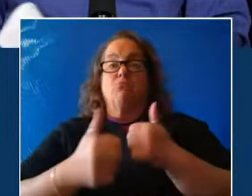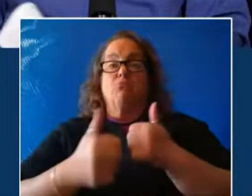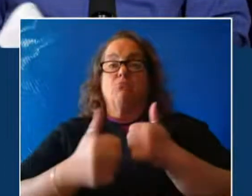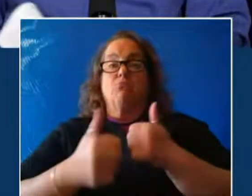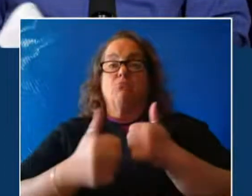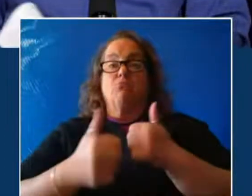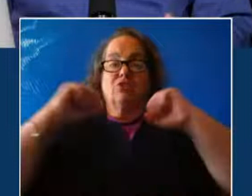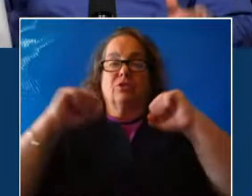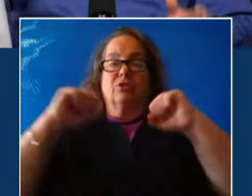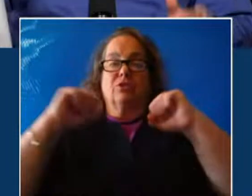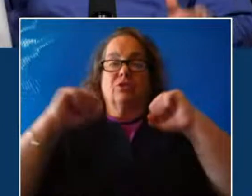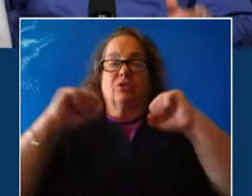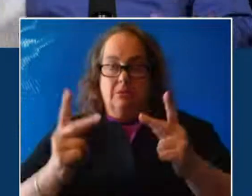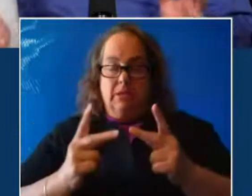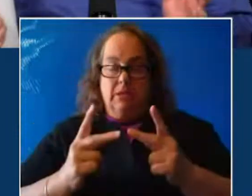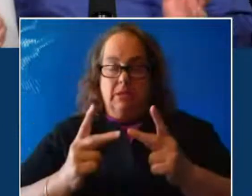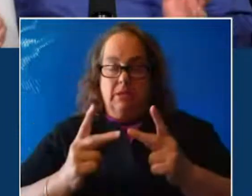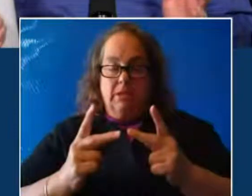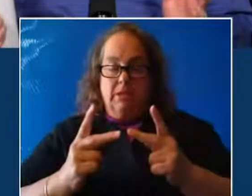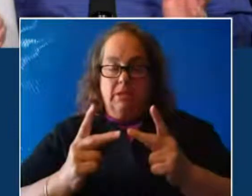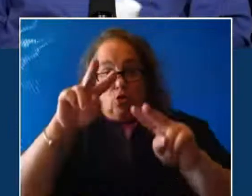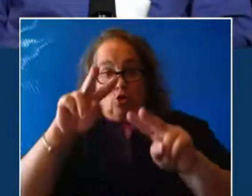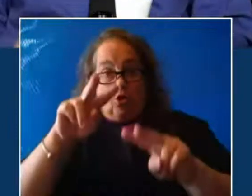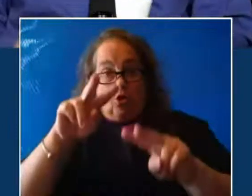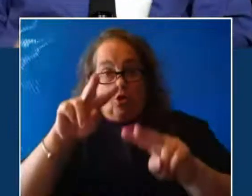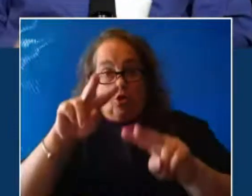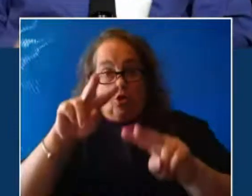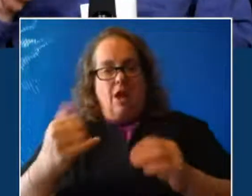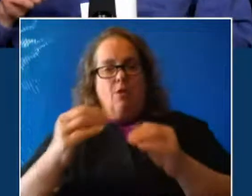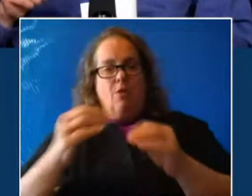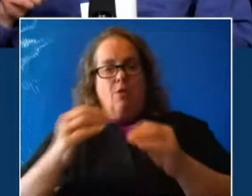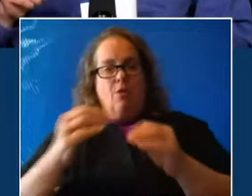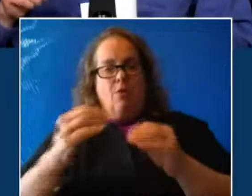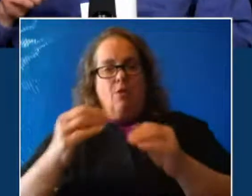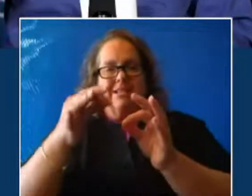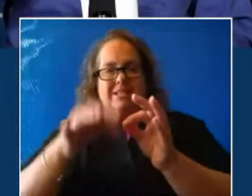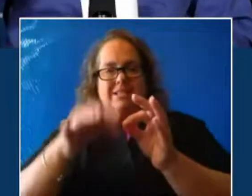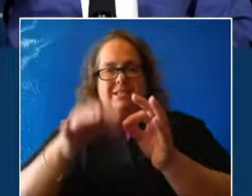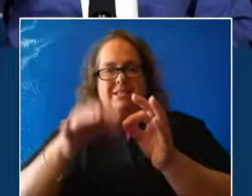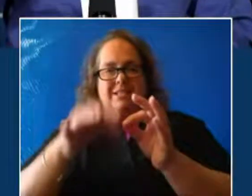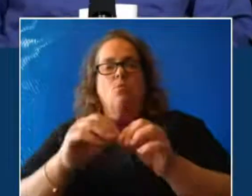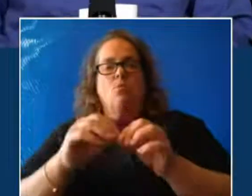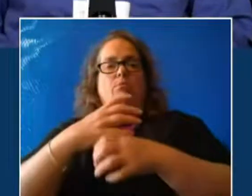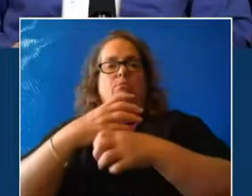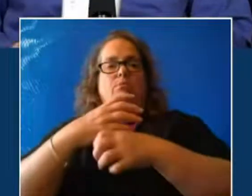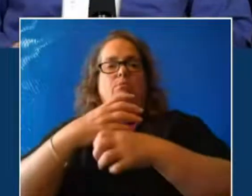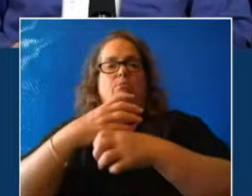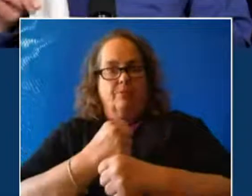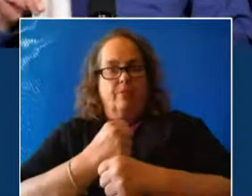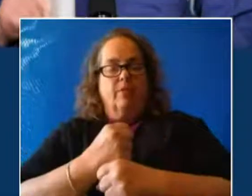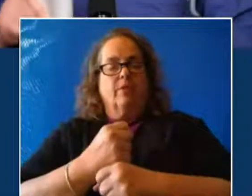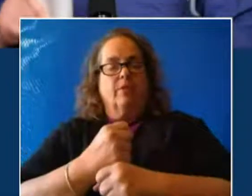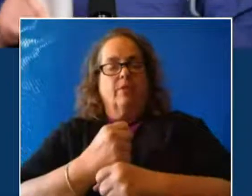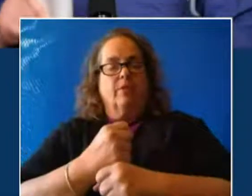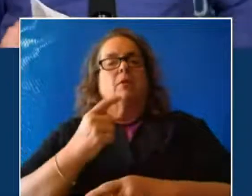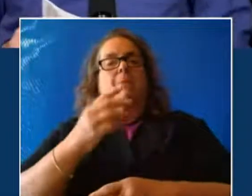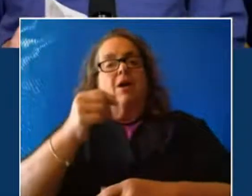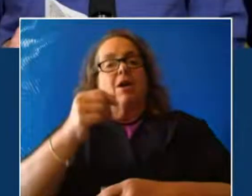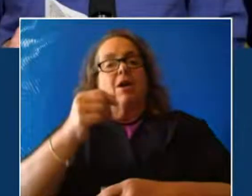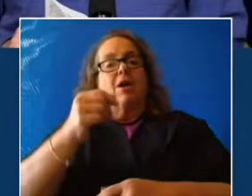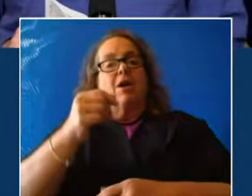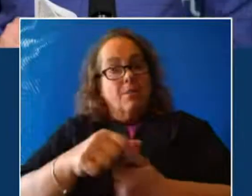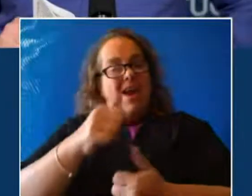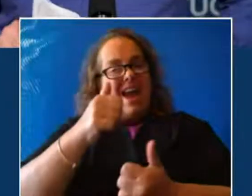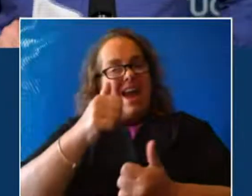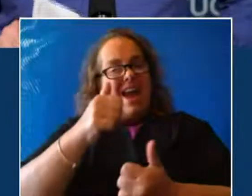are more concise, they are cleaner, they are simpler. Please remember, though, everyone has to follow, every place of business has to follow the